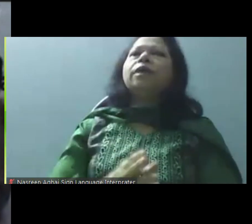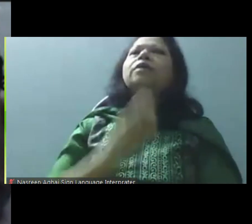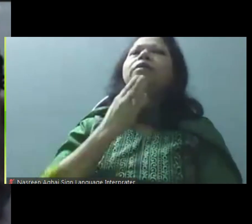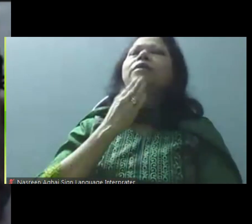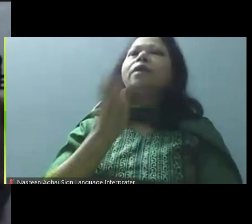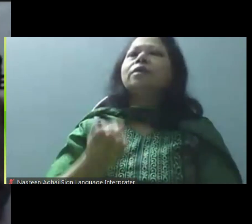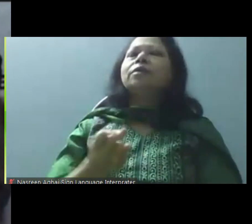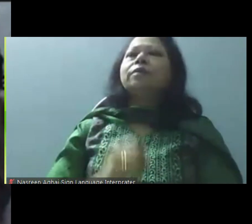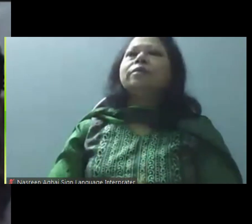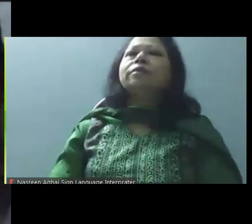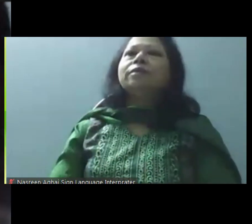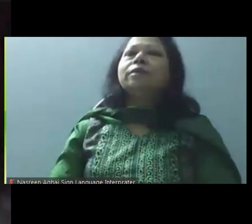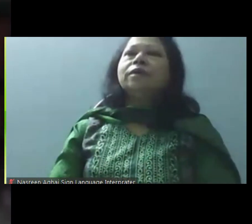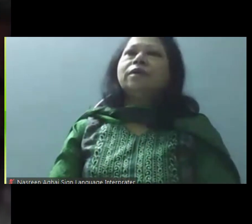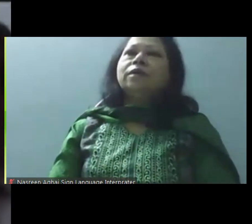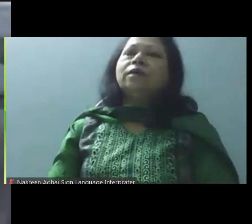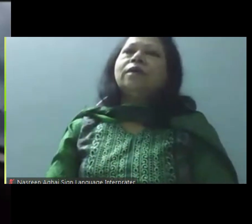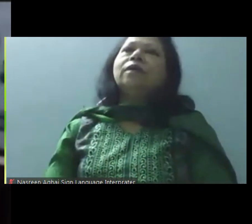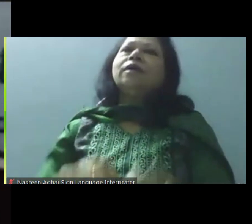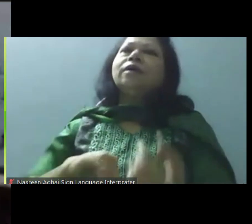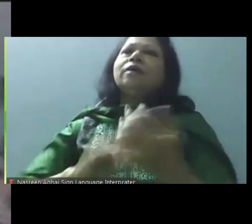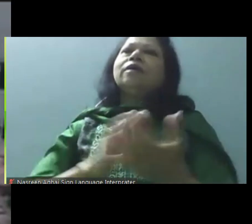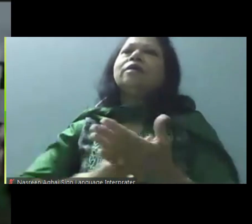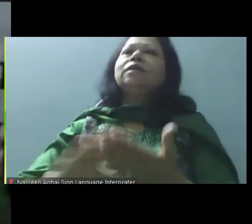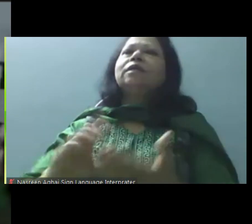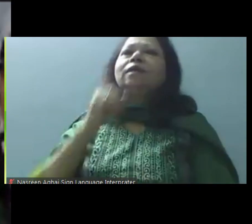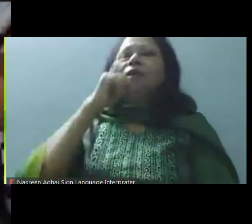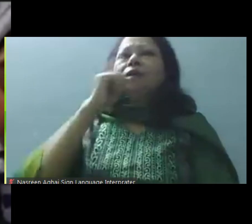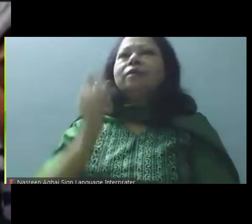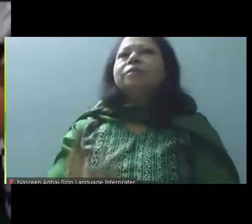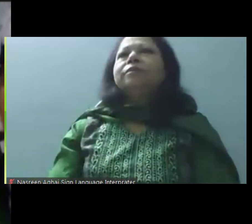Mic is over to Ms. Shakila.